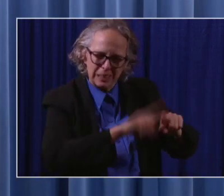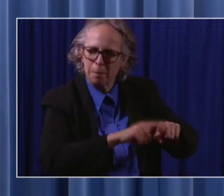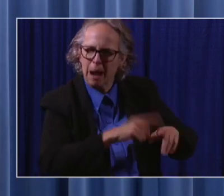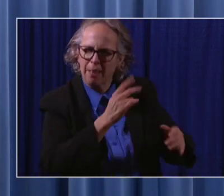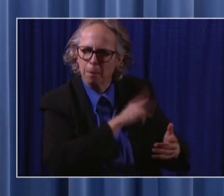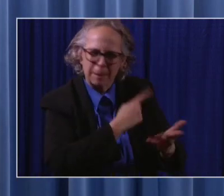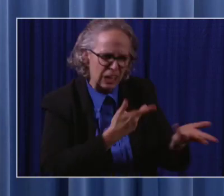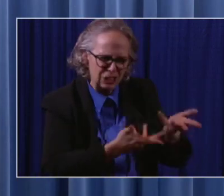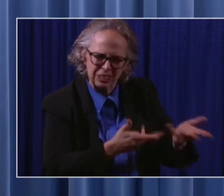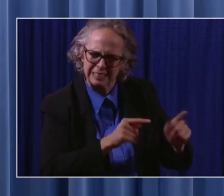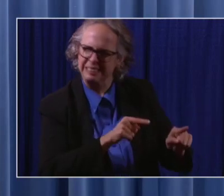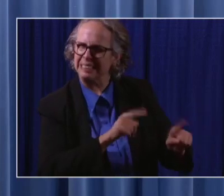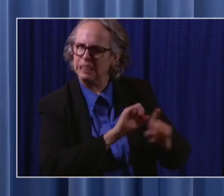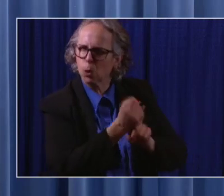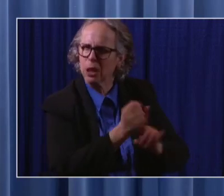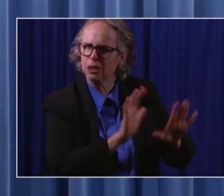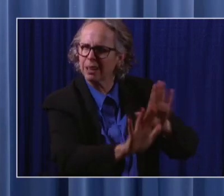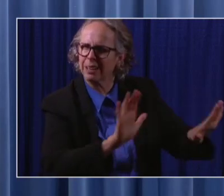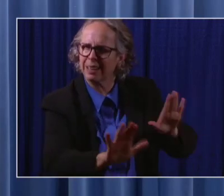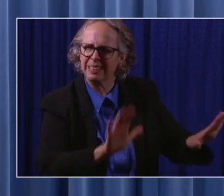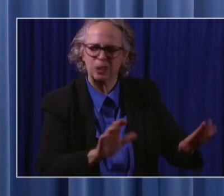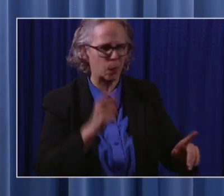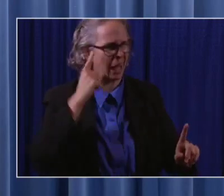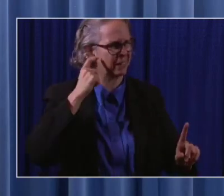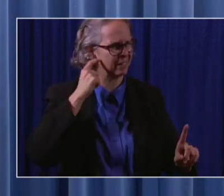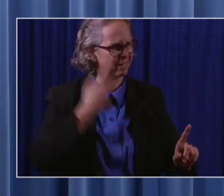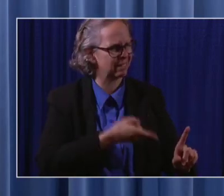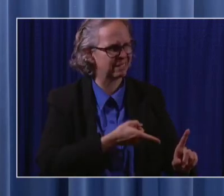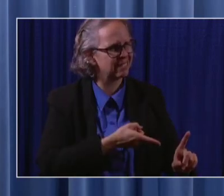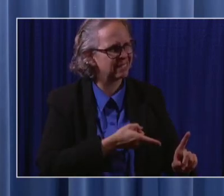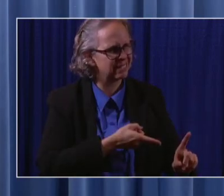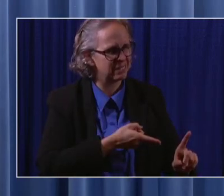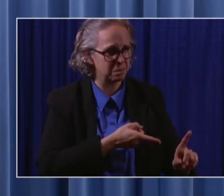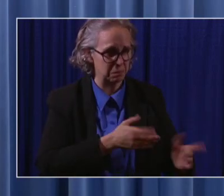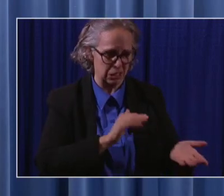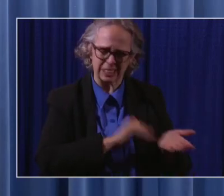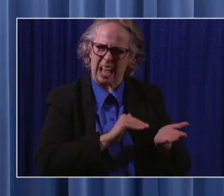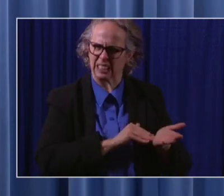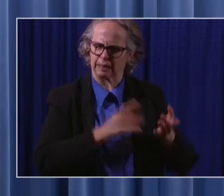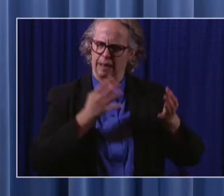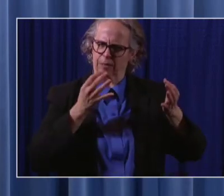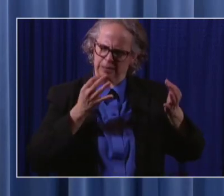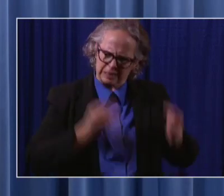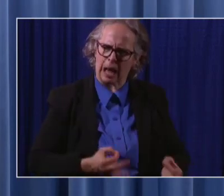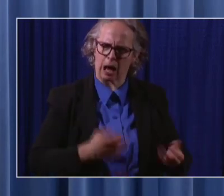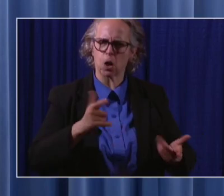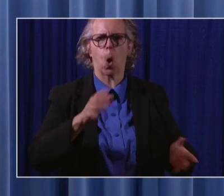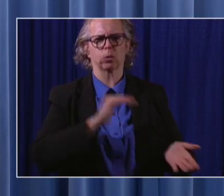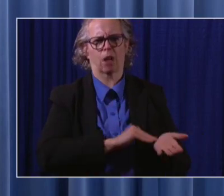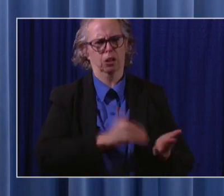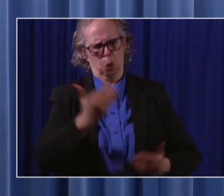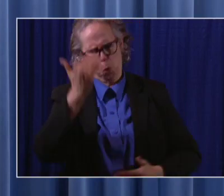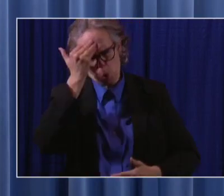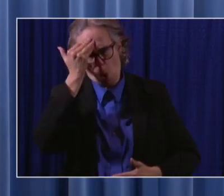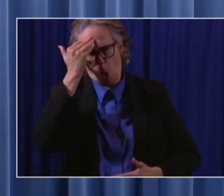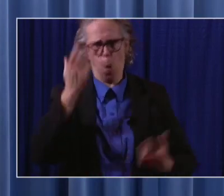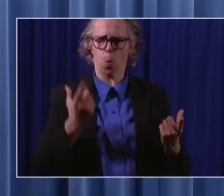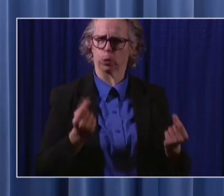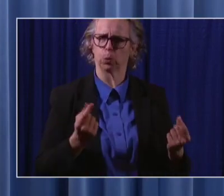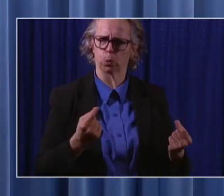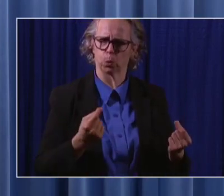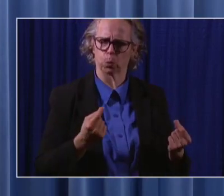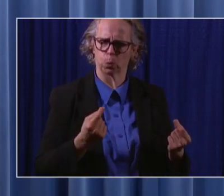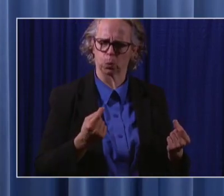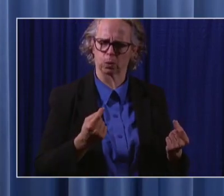doctor and an individual patient, there needs to be a pretty darn good reason to do that. That doesn't mean you shouldn't do it. That doesn't mean that regulatory agencies shouldn't do it. But there's got to